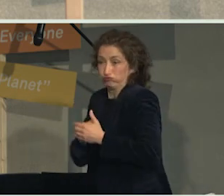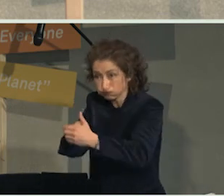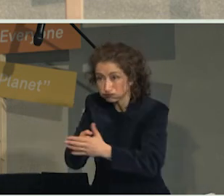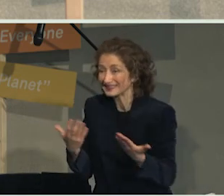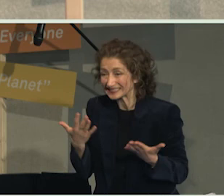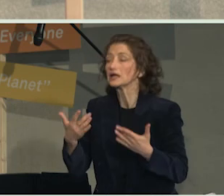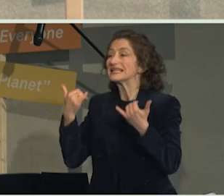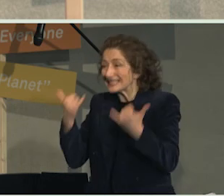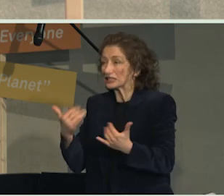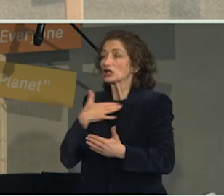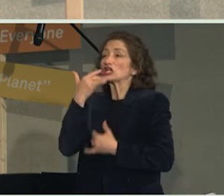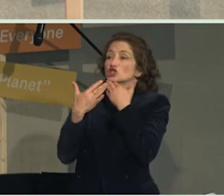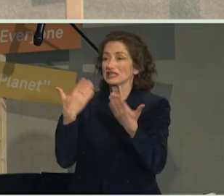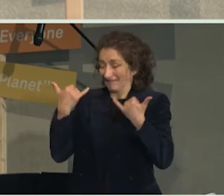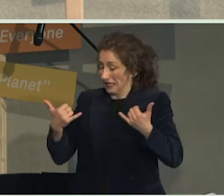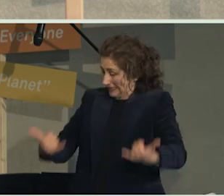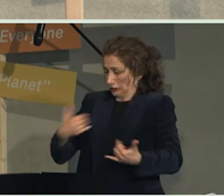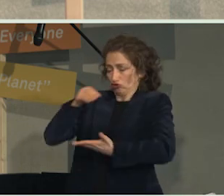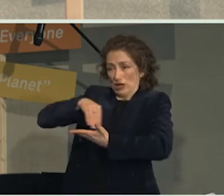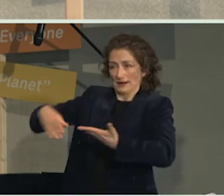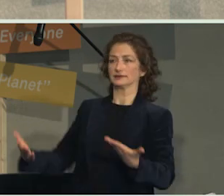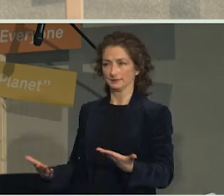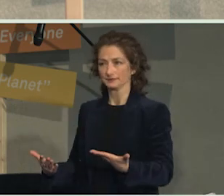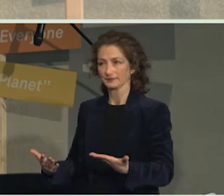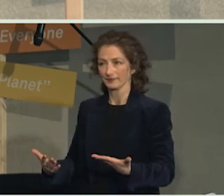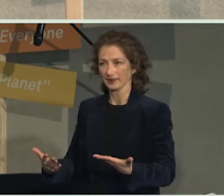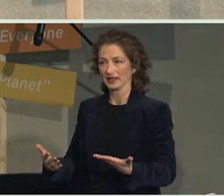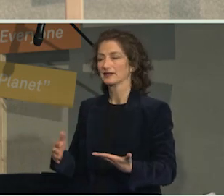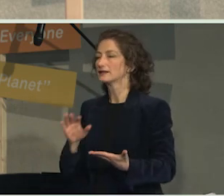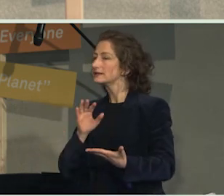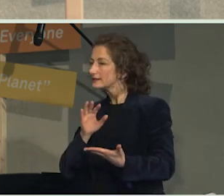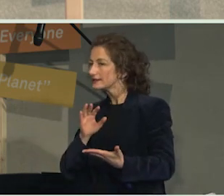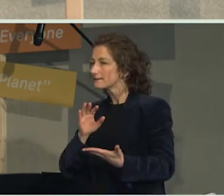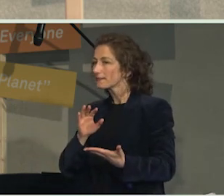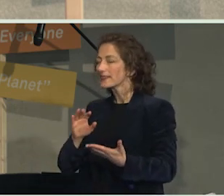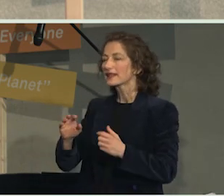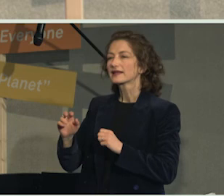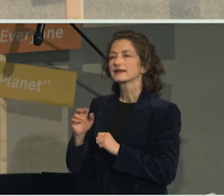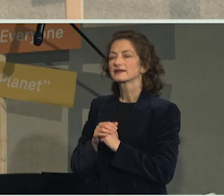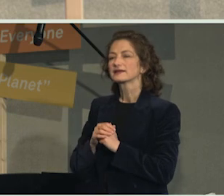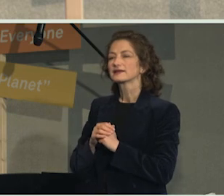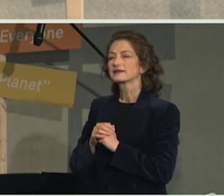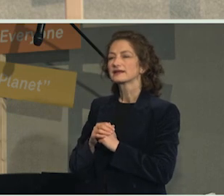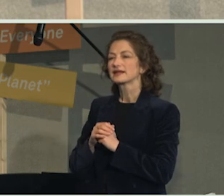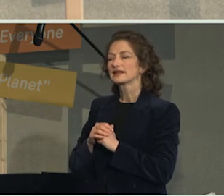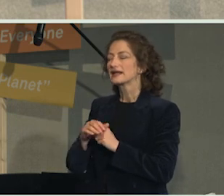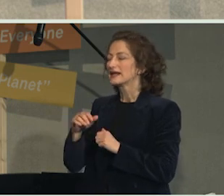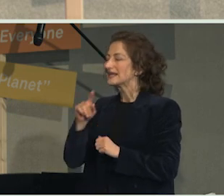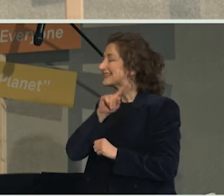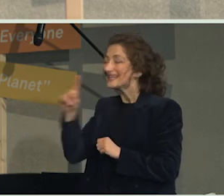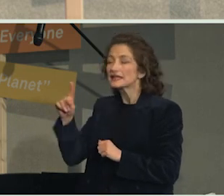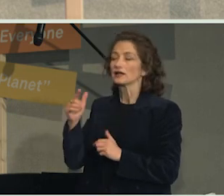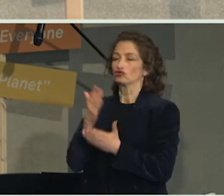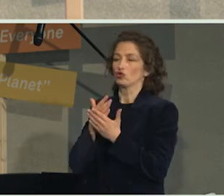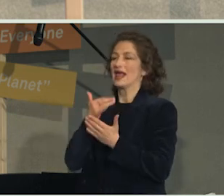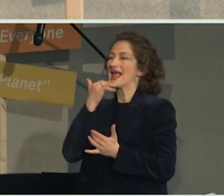Intersectionality, far from being the enabler of this backlash, is a repository for untold narratives, those that